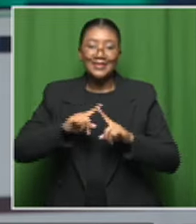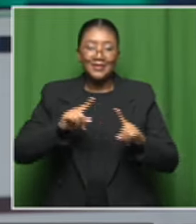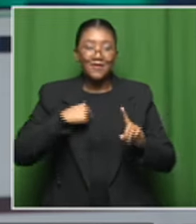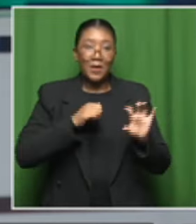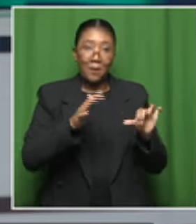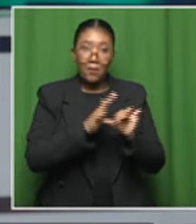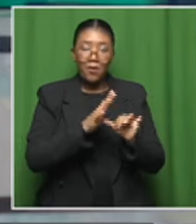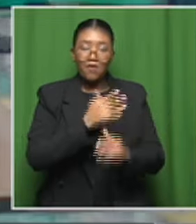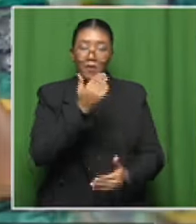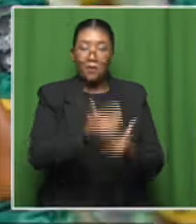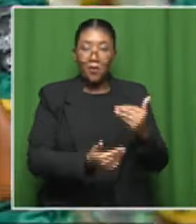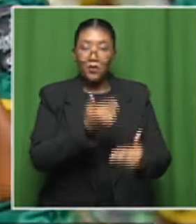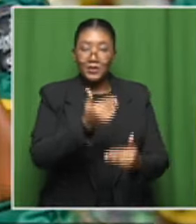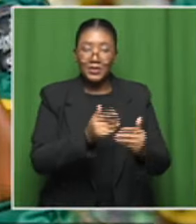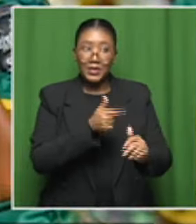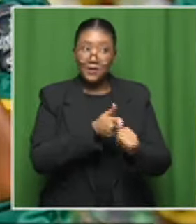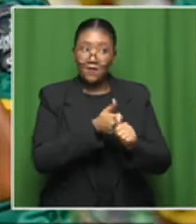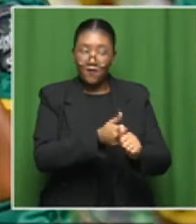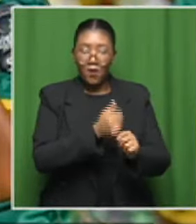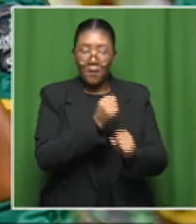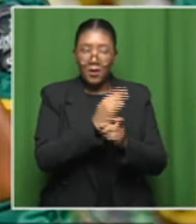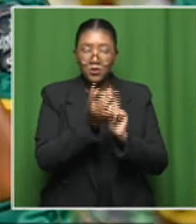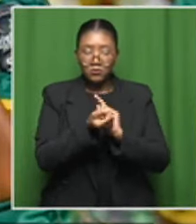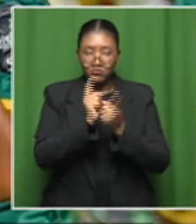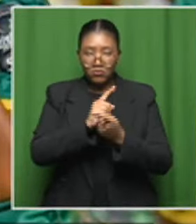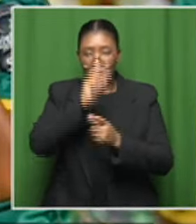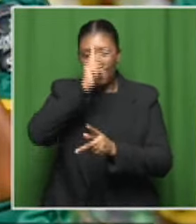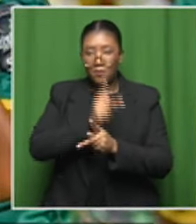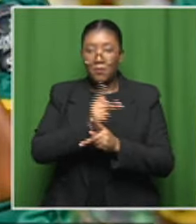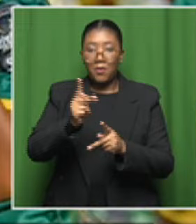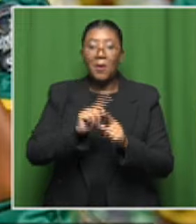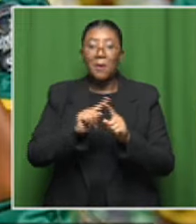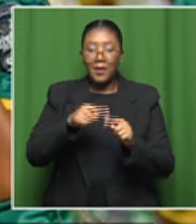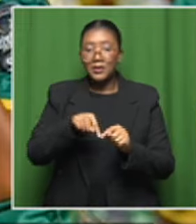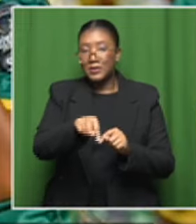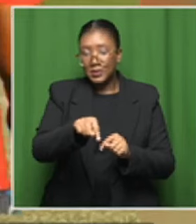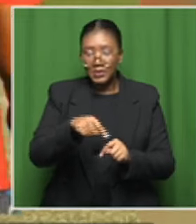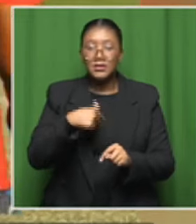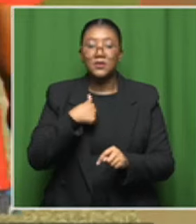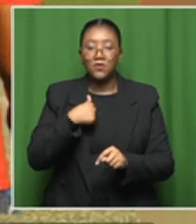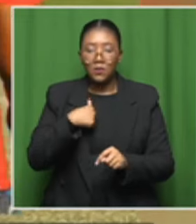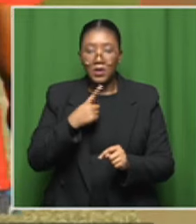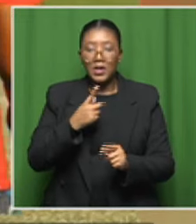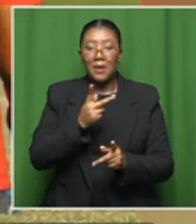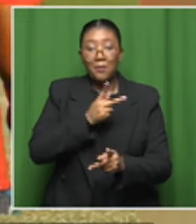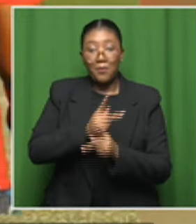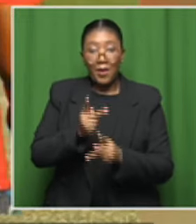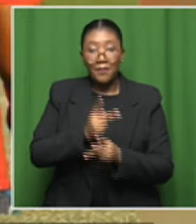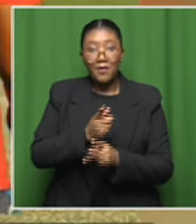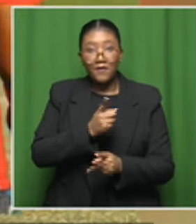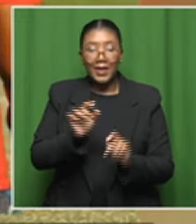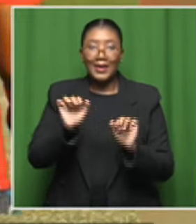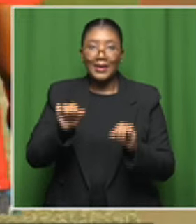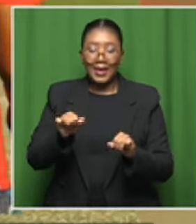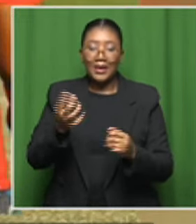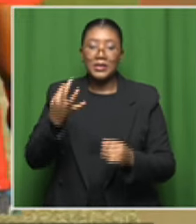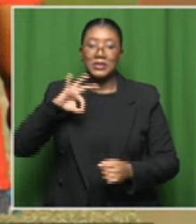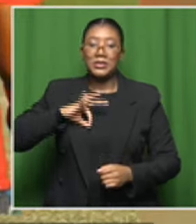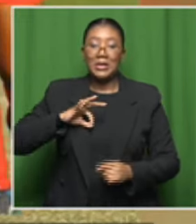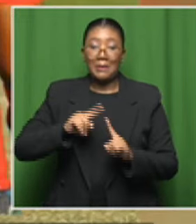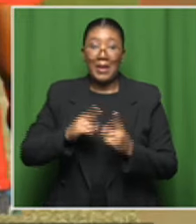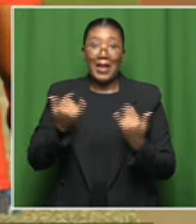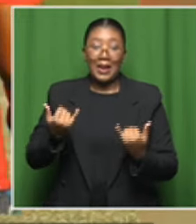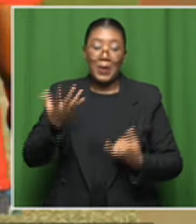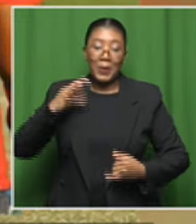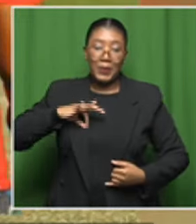that the league is professional. However, we are taking the steps towards heading in that direction. So our players,